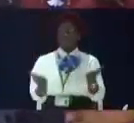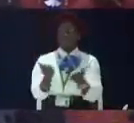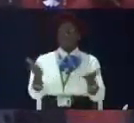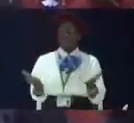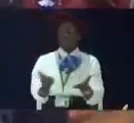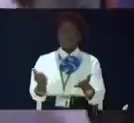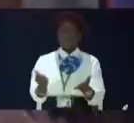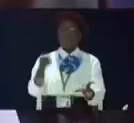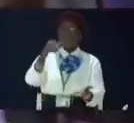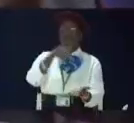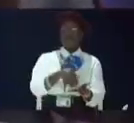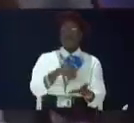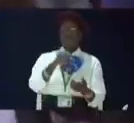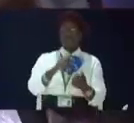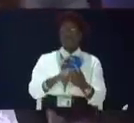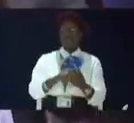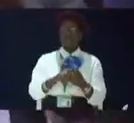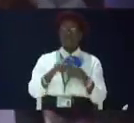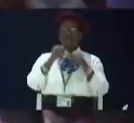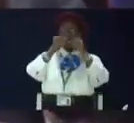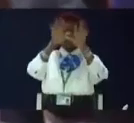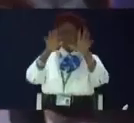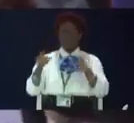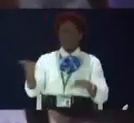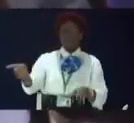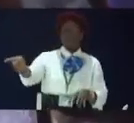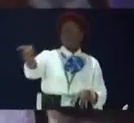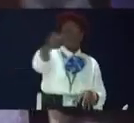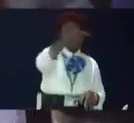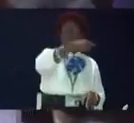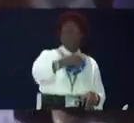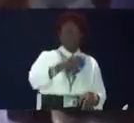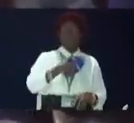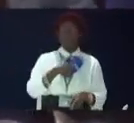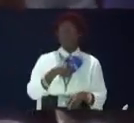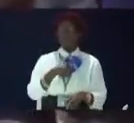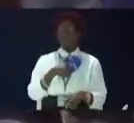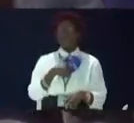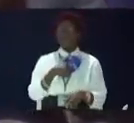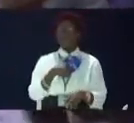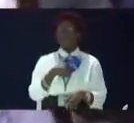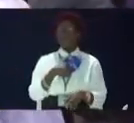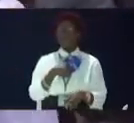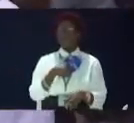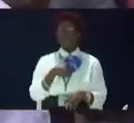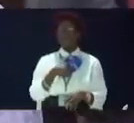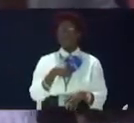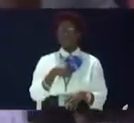to bless you. Ijejo ojo kan tun wa to ye ki a tun yin Olorun ju ale yi lo.